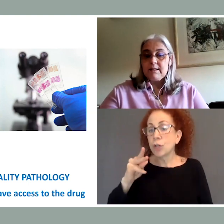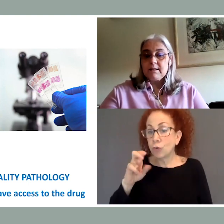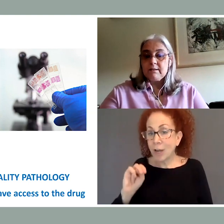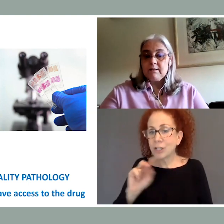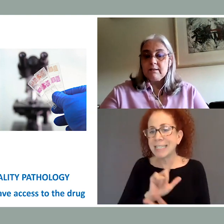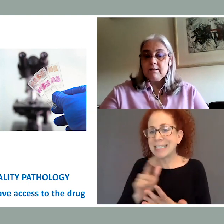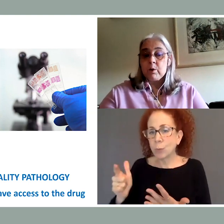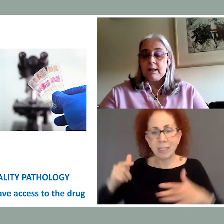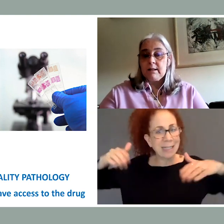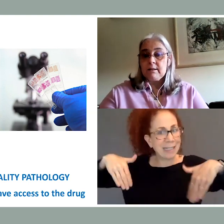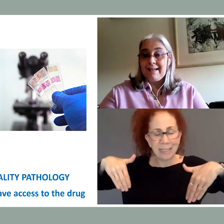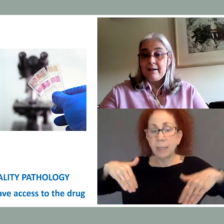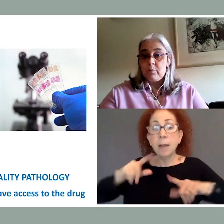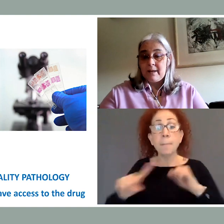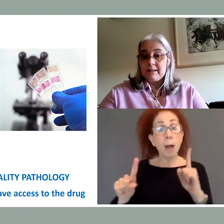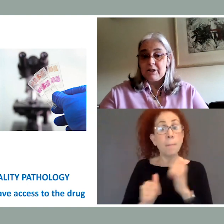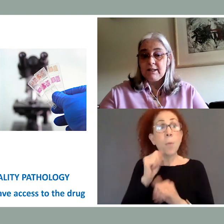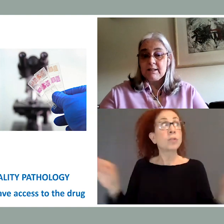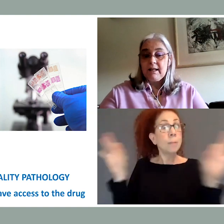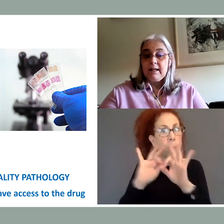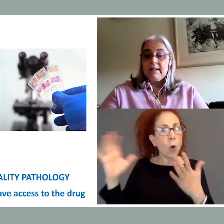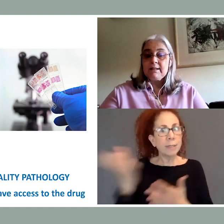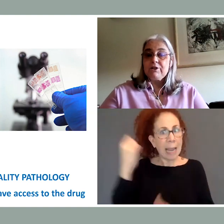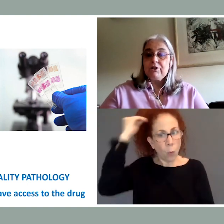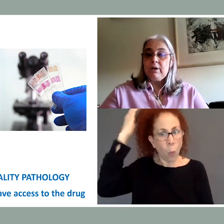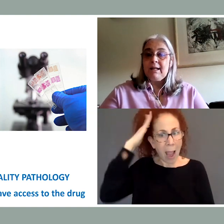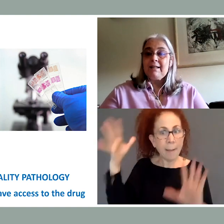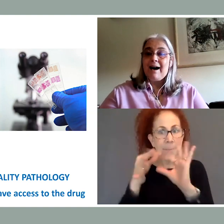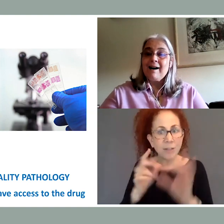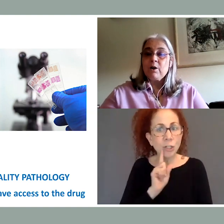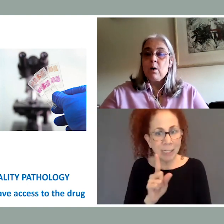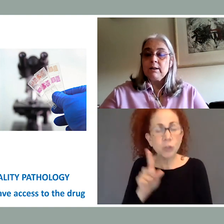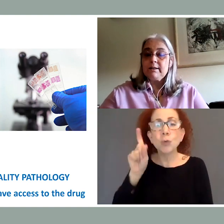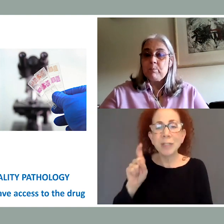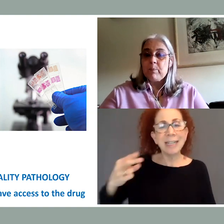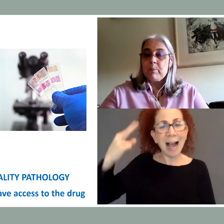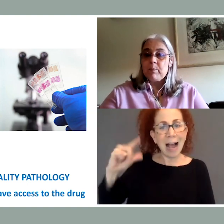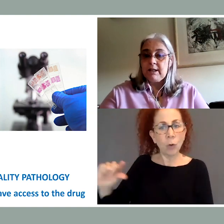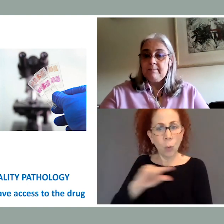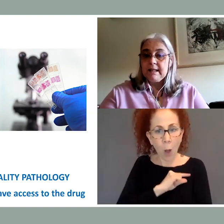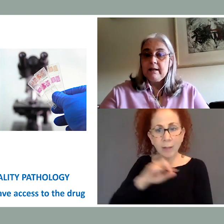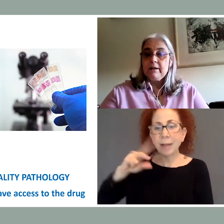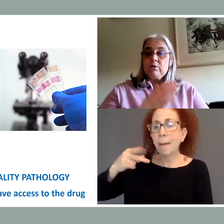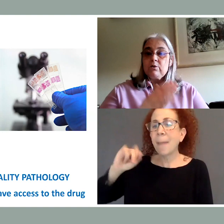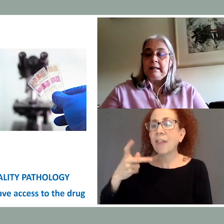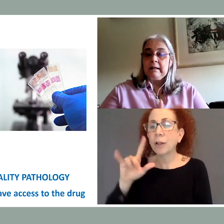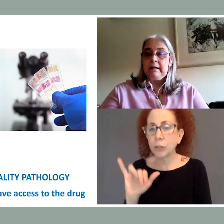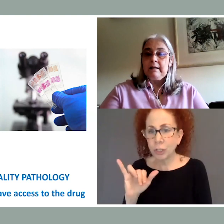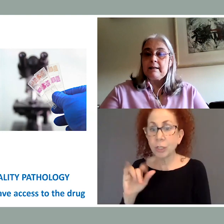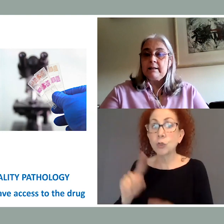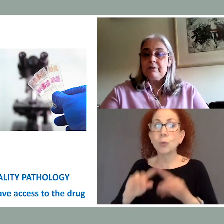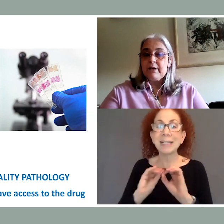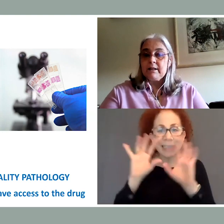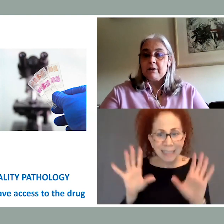all this, the most important take-home messages is that you need high quality pathology to